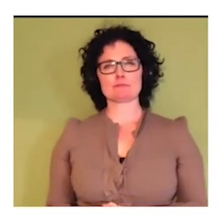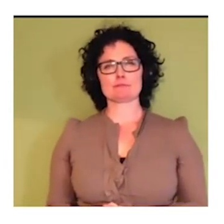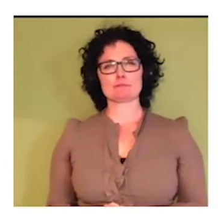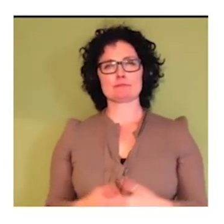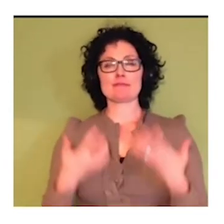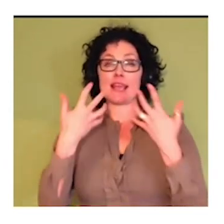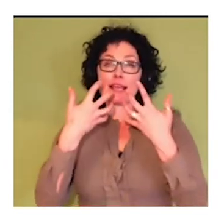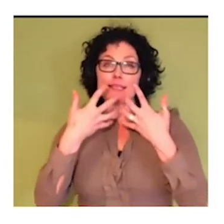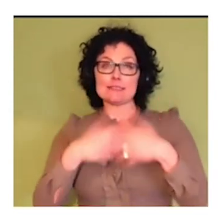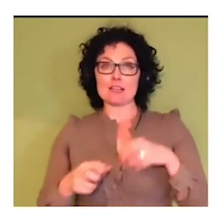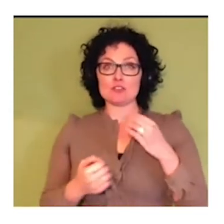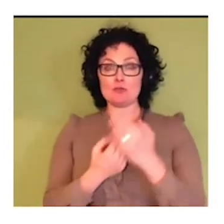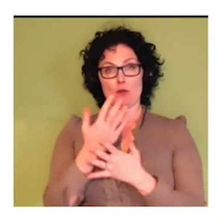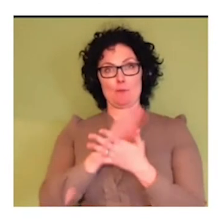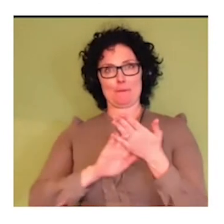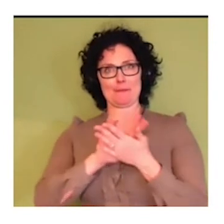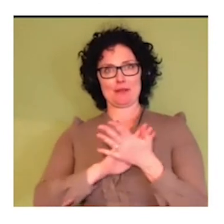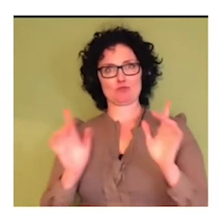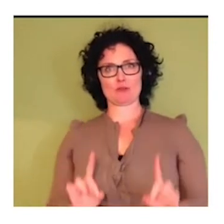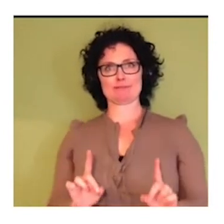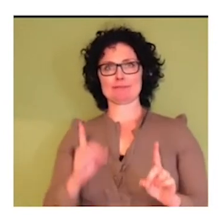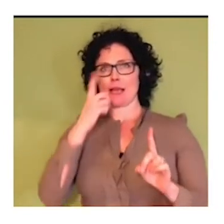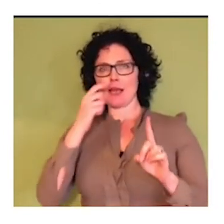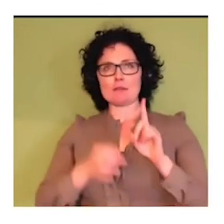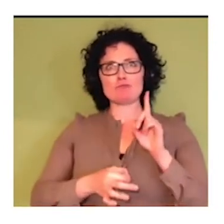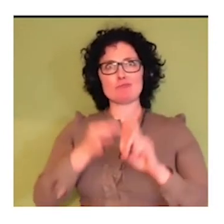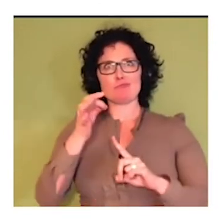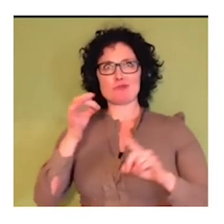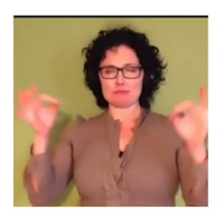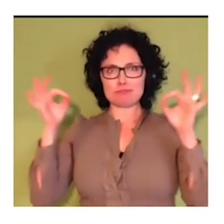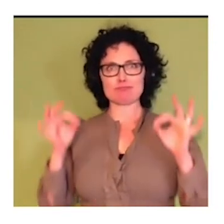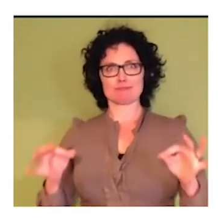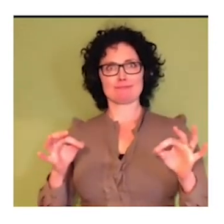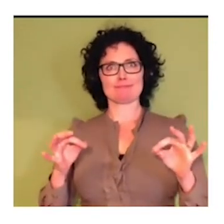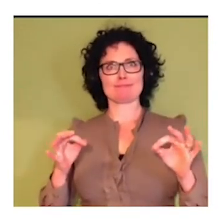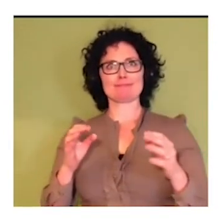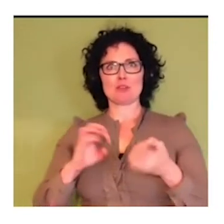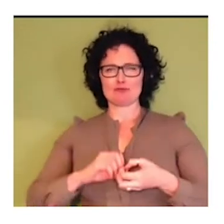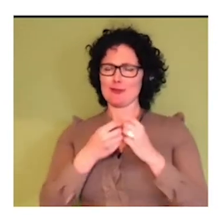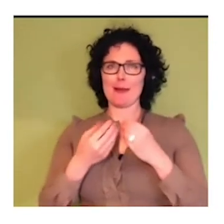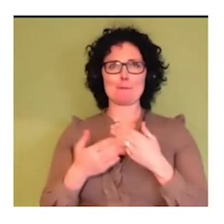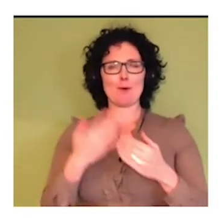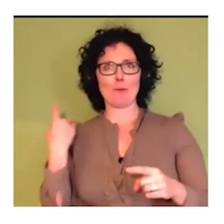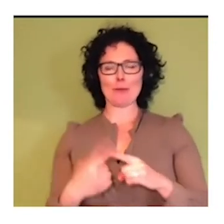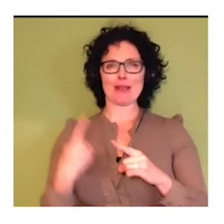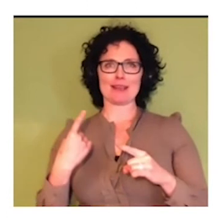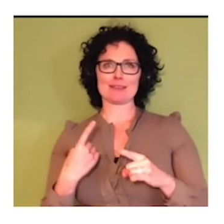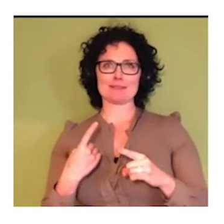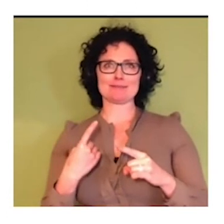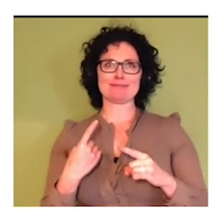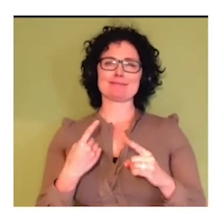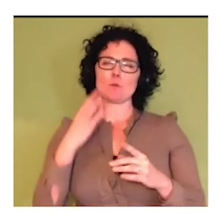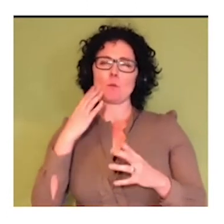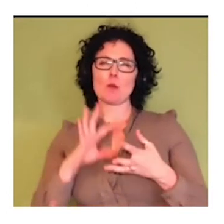Technological developments have allowed us to improve both the accuracy and lead time when transcribing documents to accessible format. So it's worth